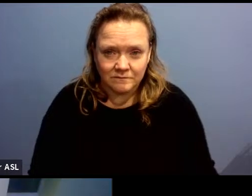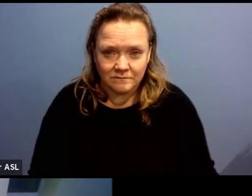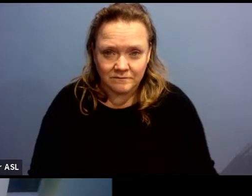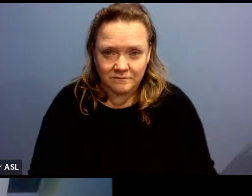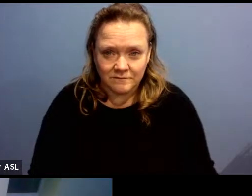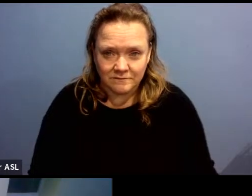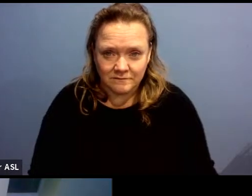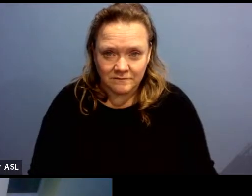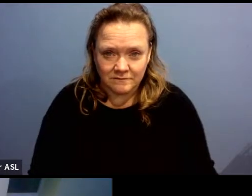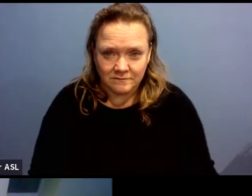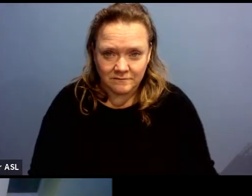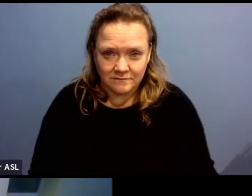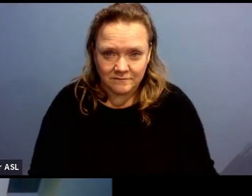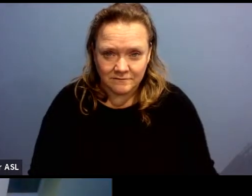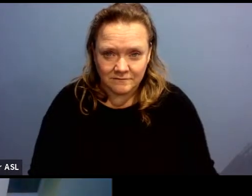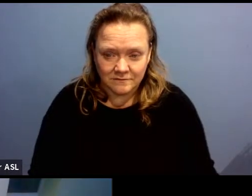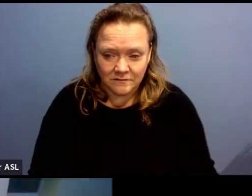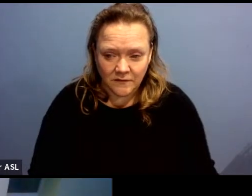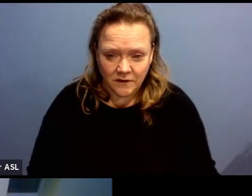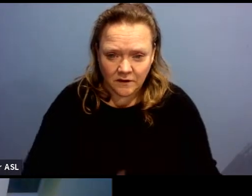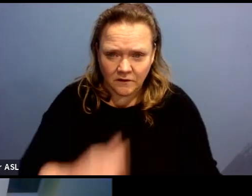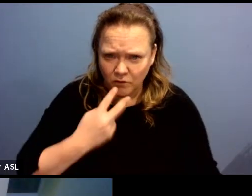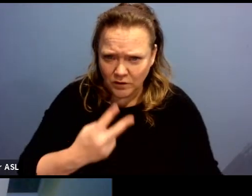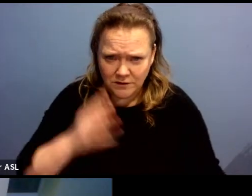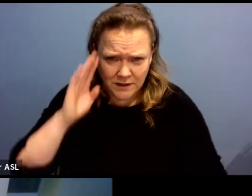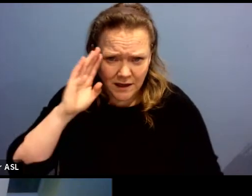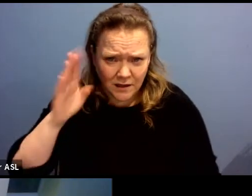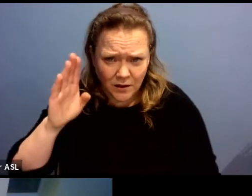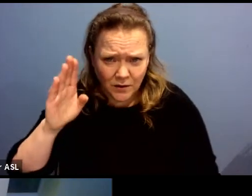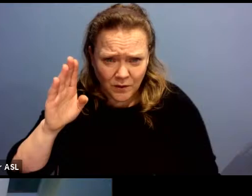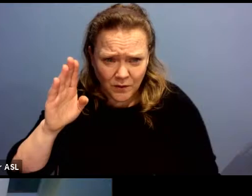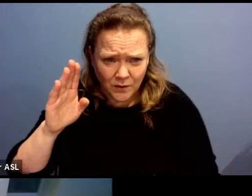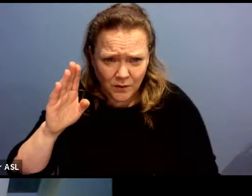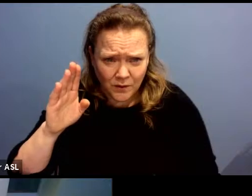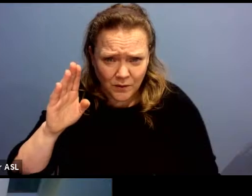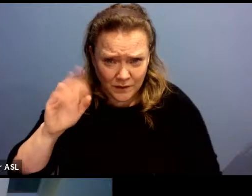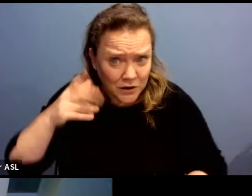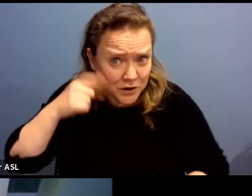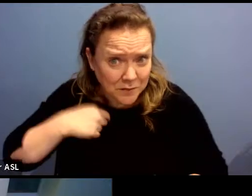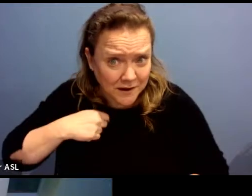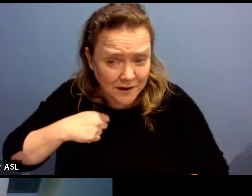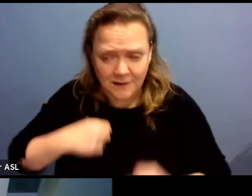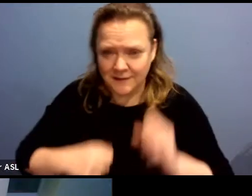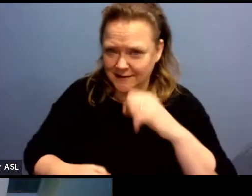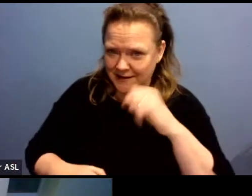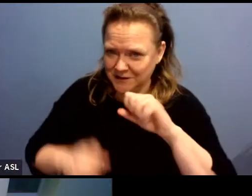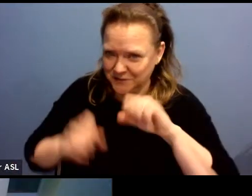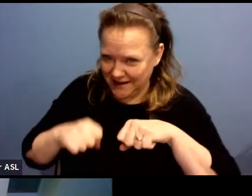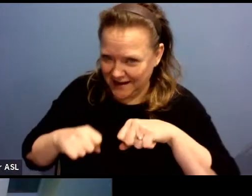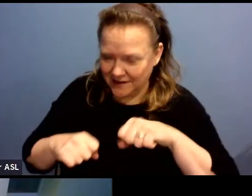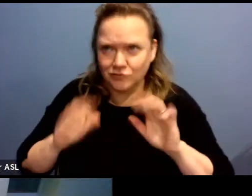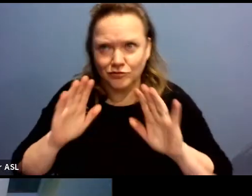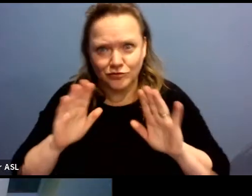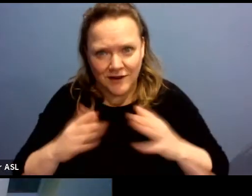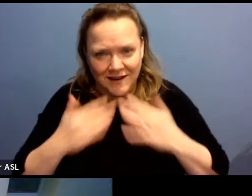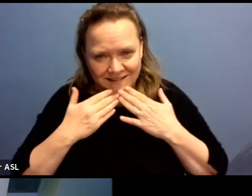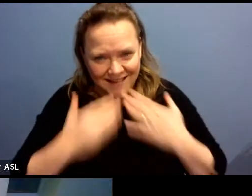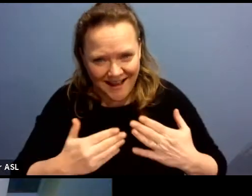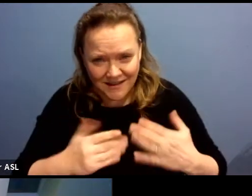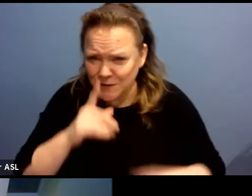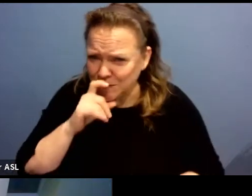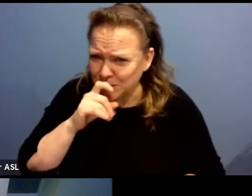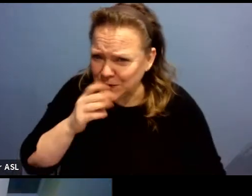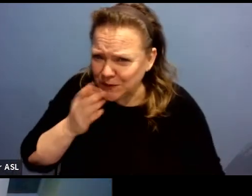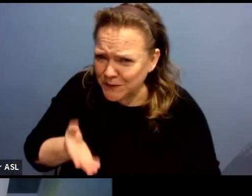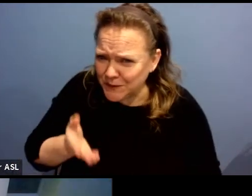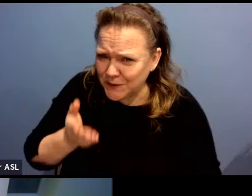While we're waiting, I wanted to. Hello. Yes, go ahead, Mr. Smedberg. Can you hear me? Yes, I can. Oh, great. Thank you. Who's this?